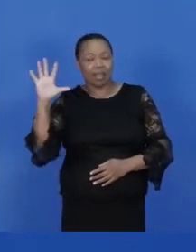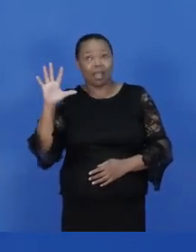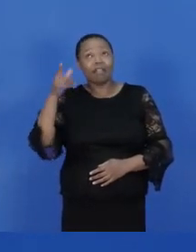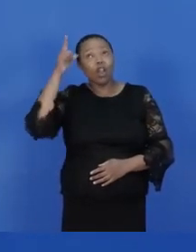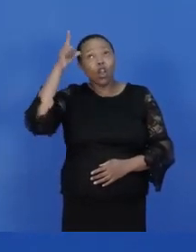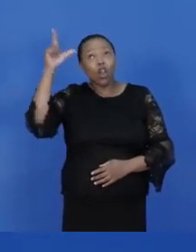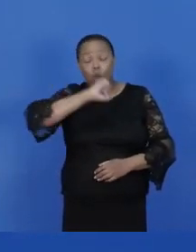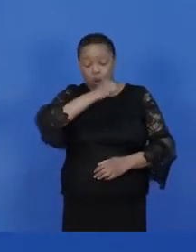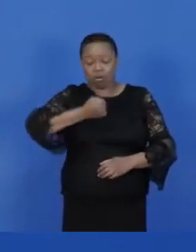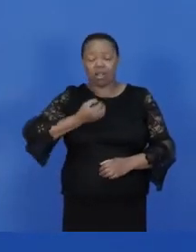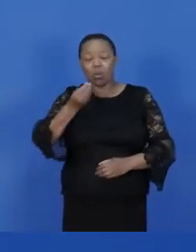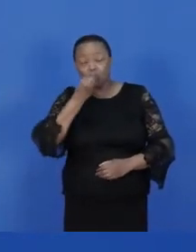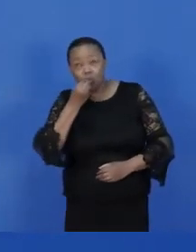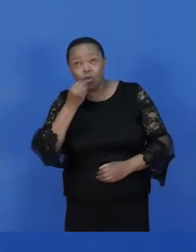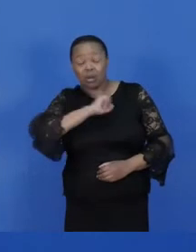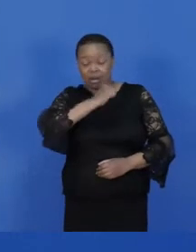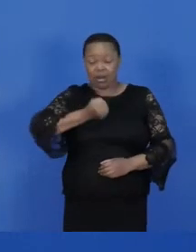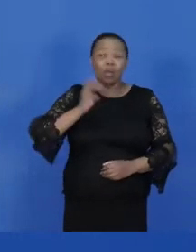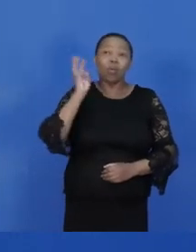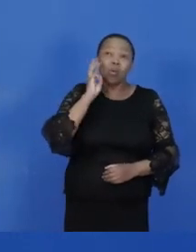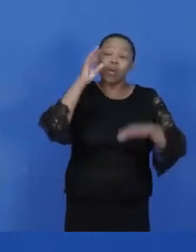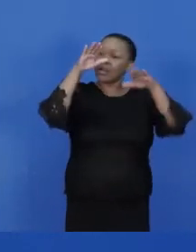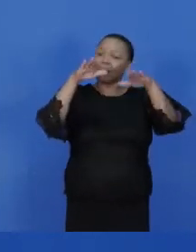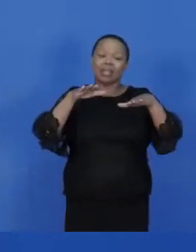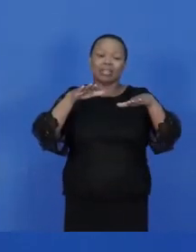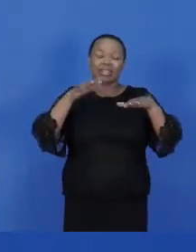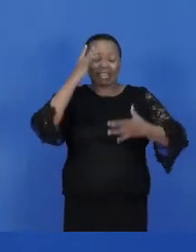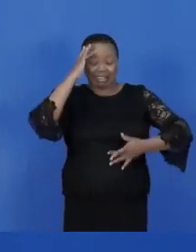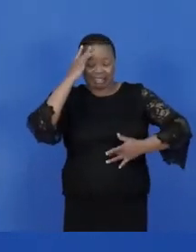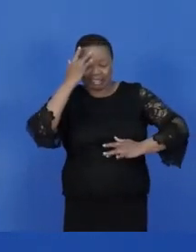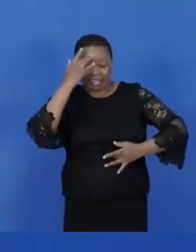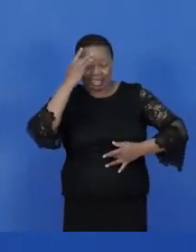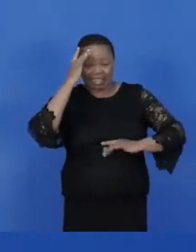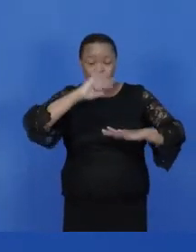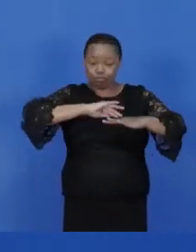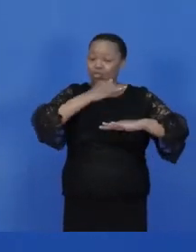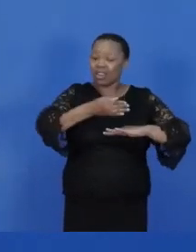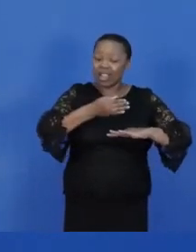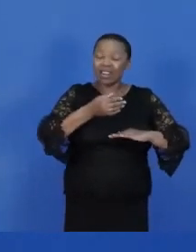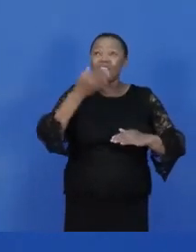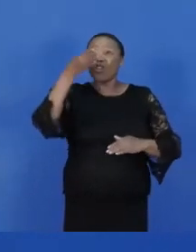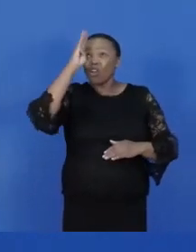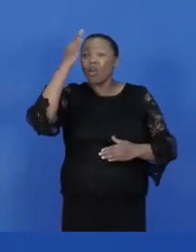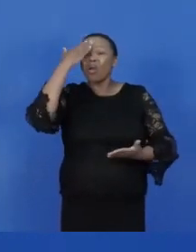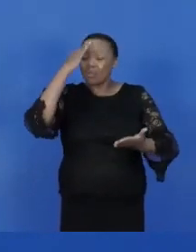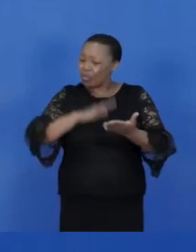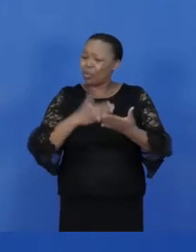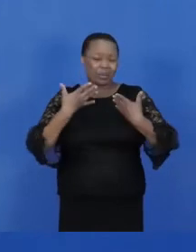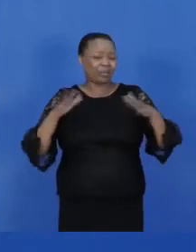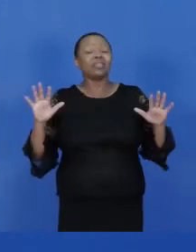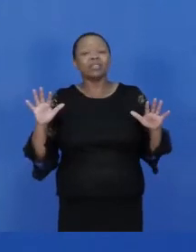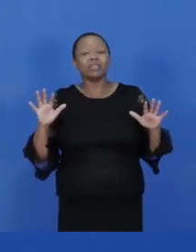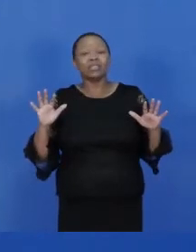bless our food and he will bless our water and he will protect us from illness. These These are the promises of God. So we bring to